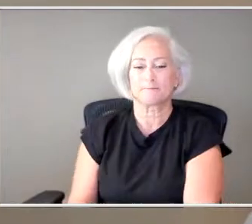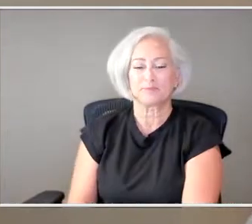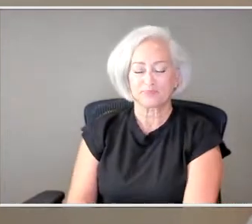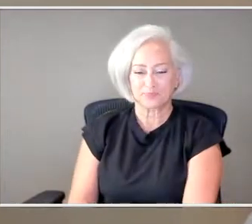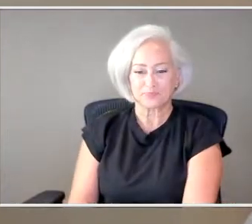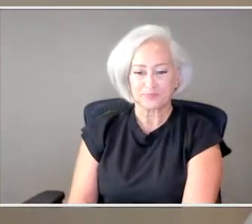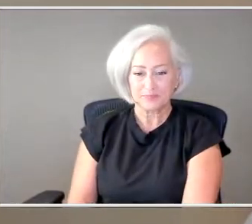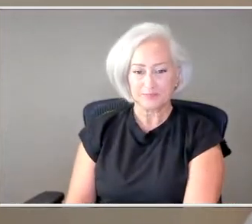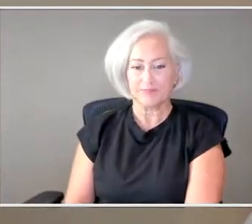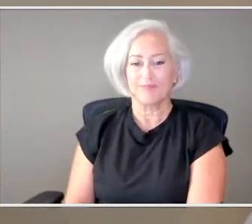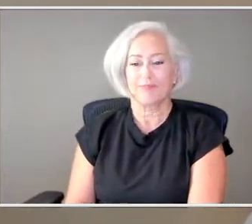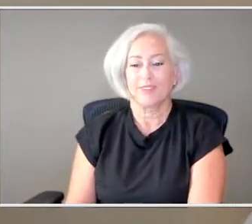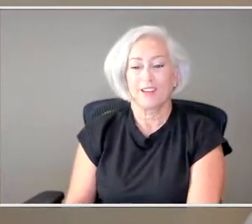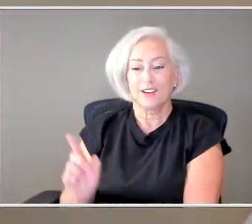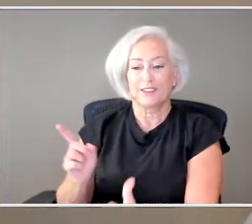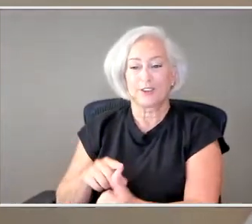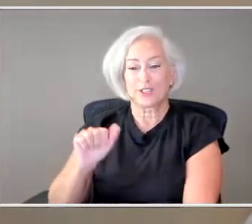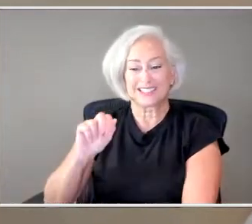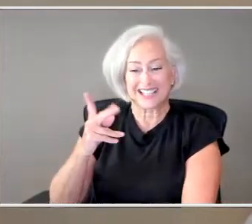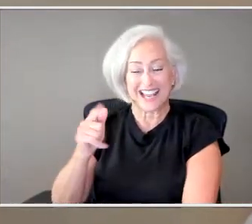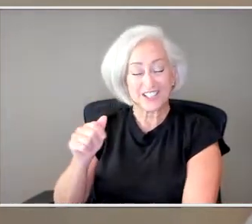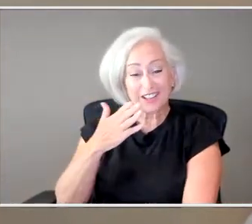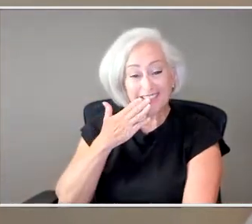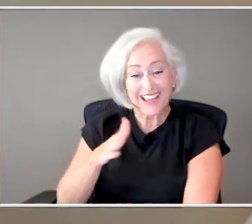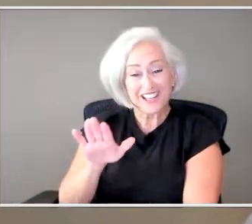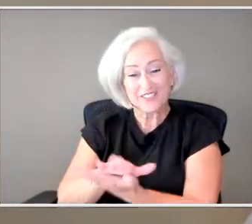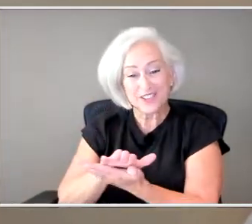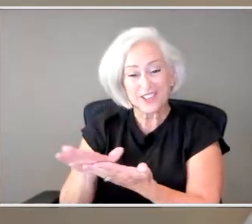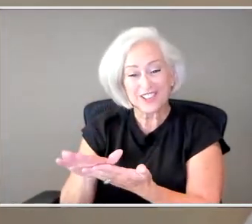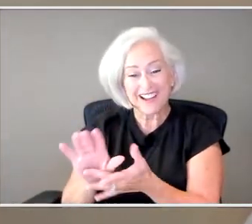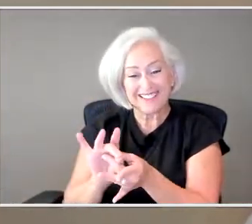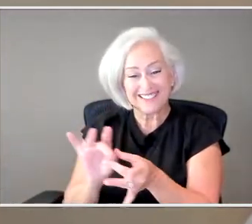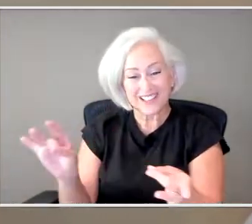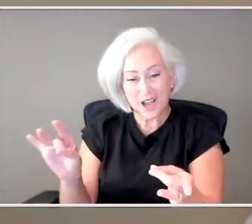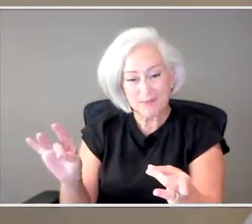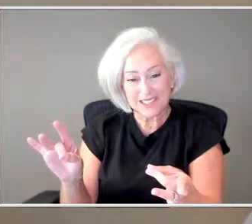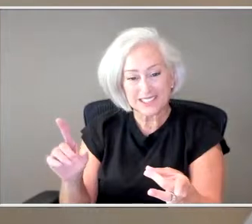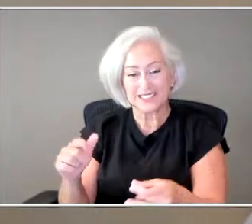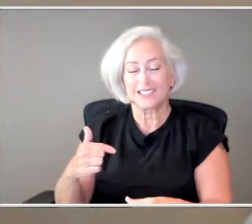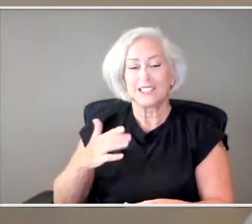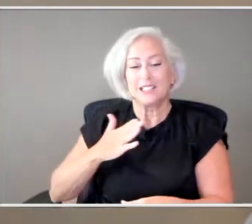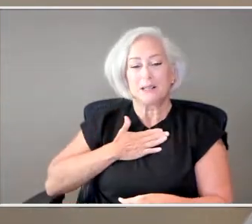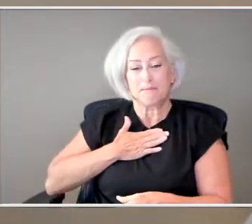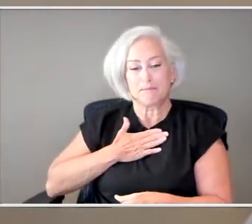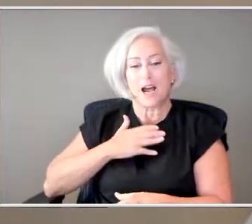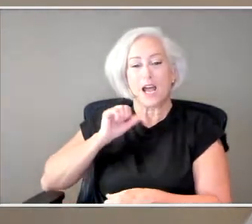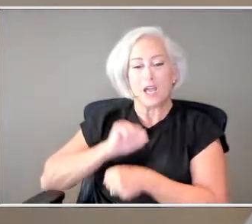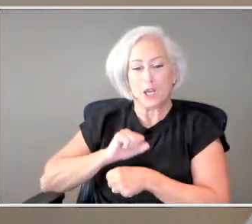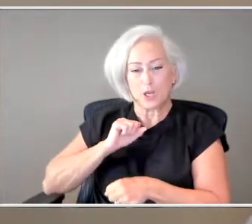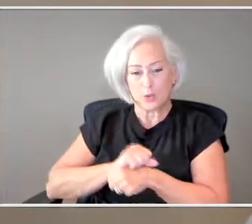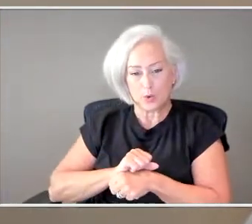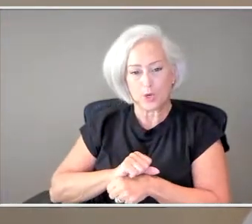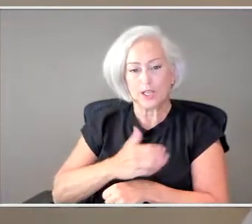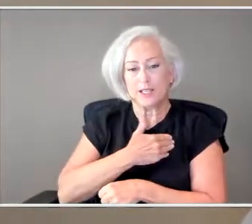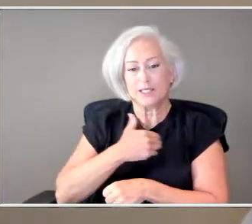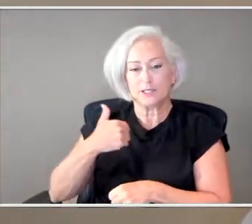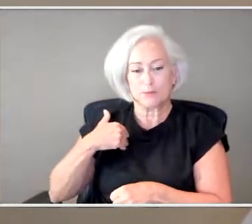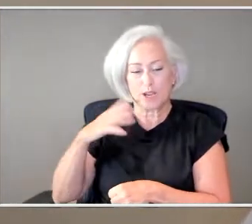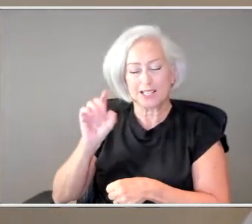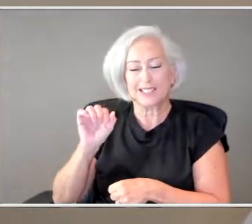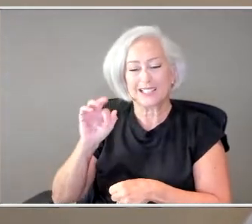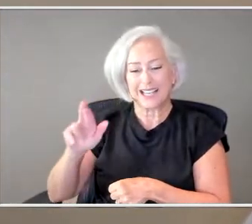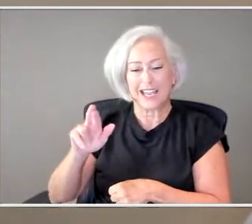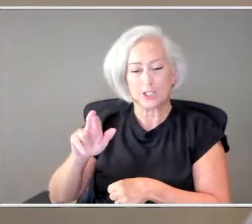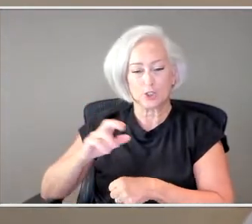Well, Angela, thank you for the kind words. I work heavily in breast cancer prevention now.